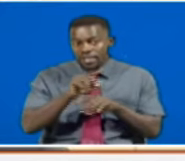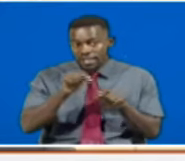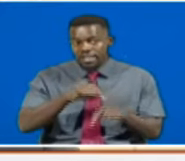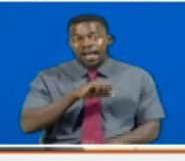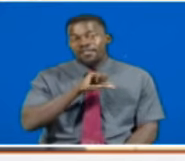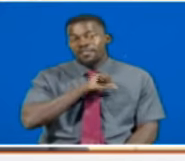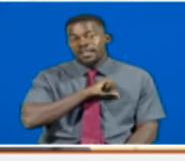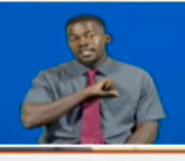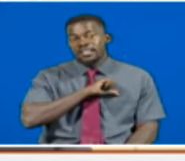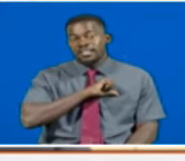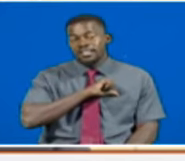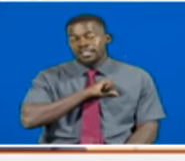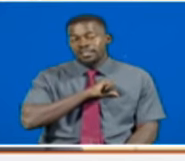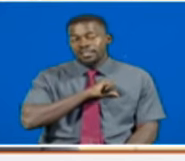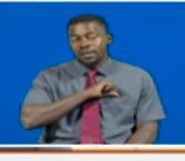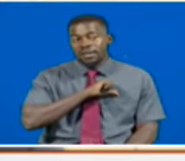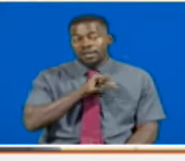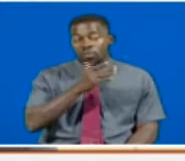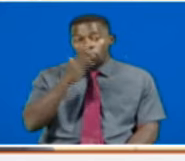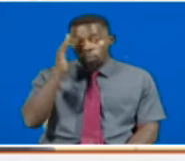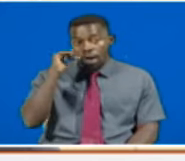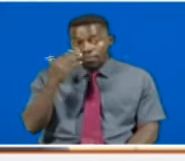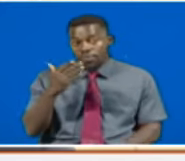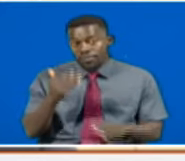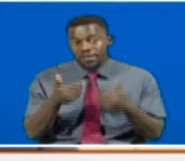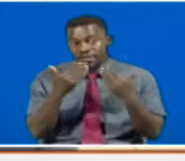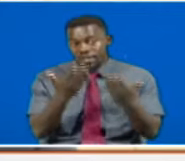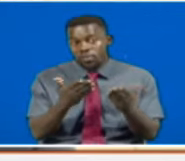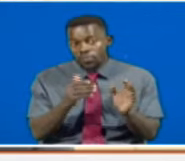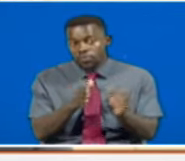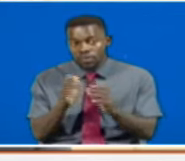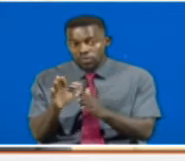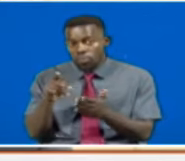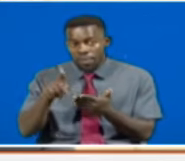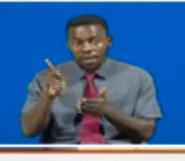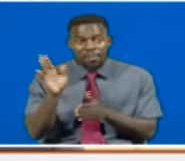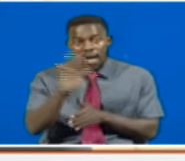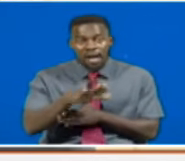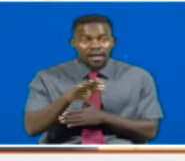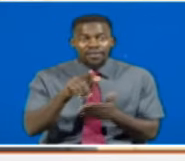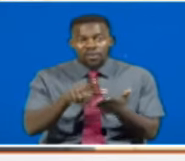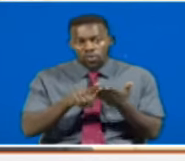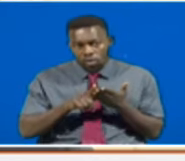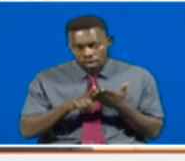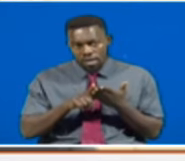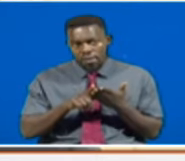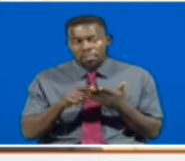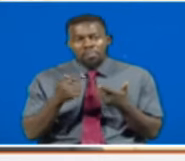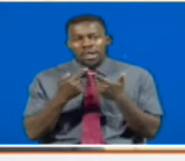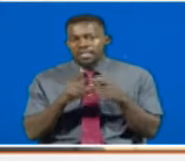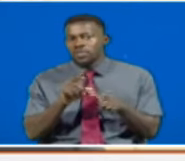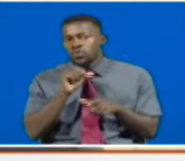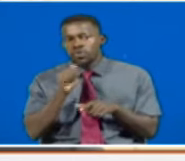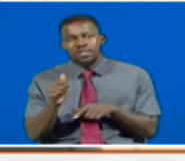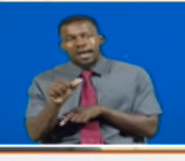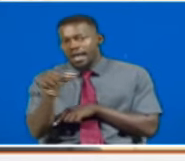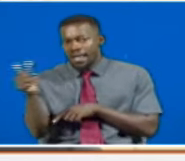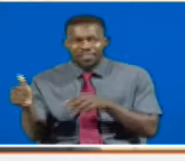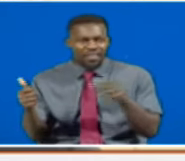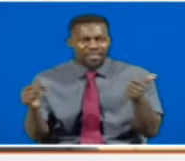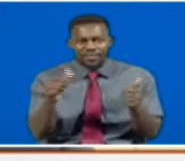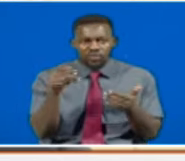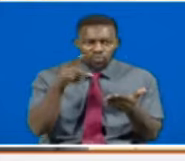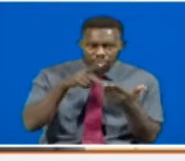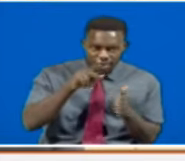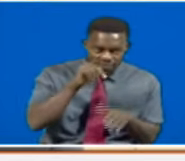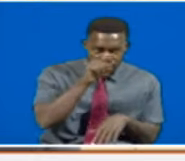that the tribunal has given until I think the last week of April to